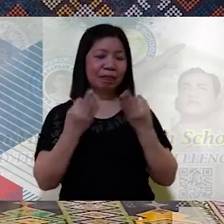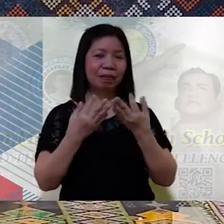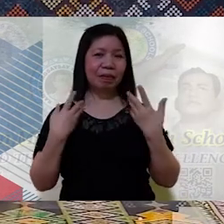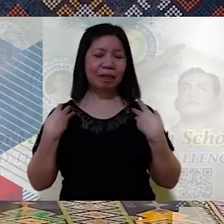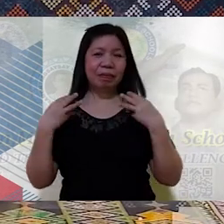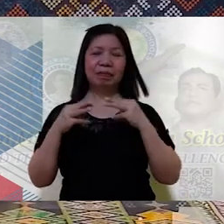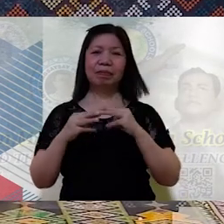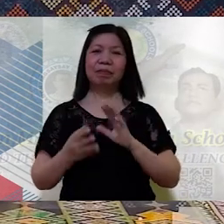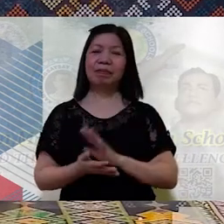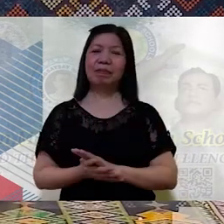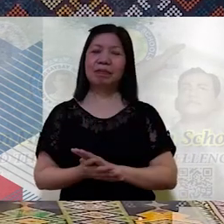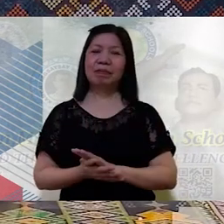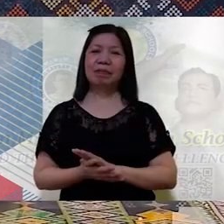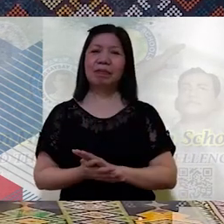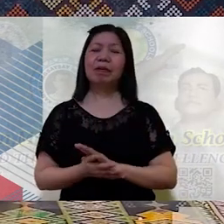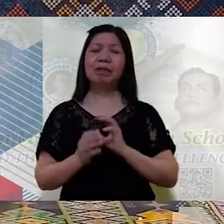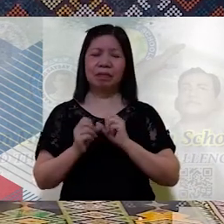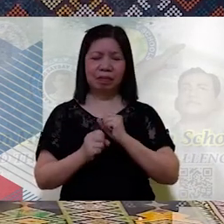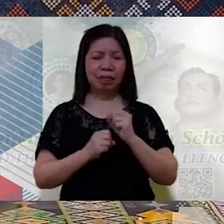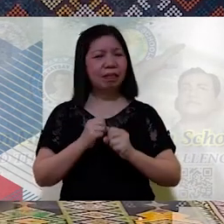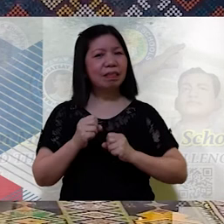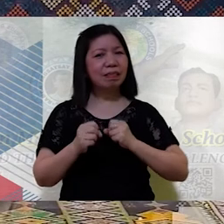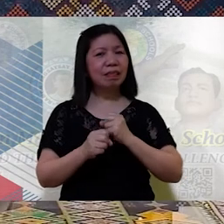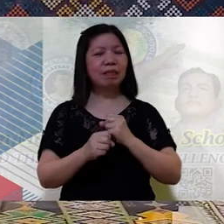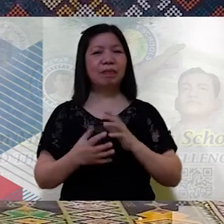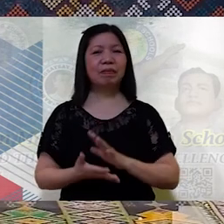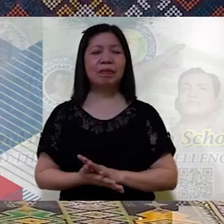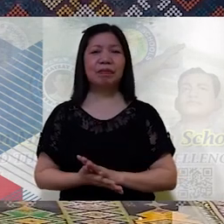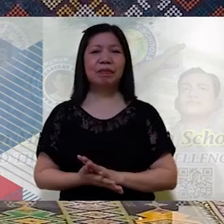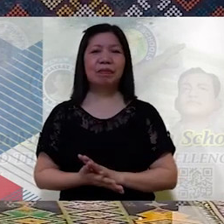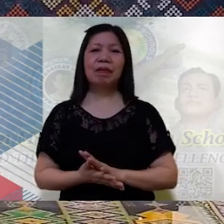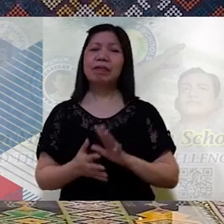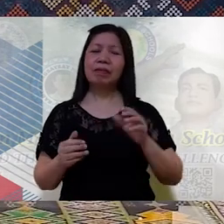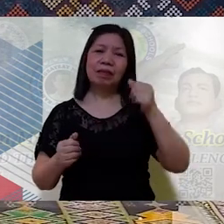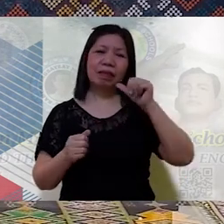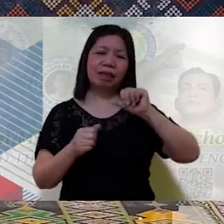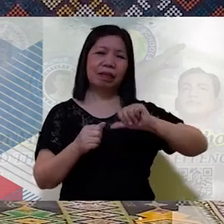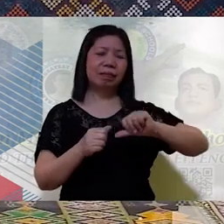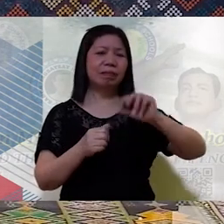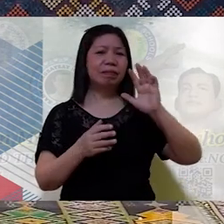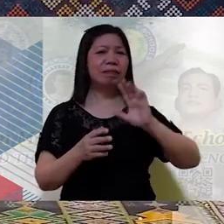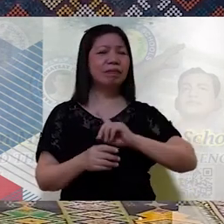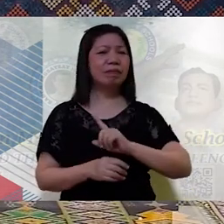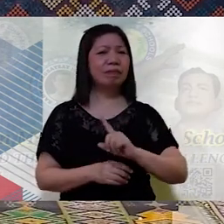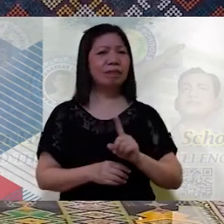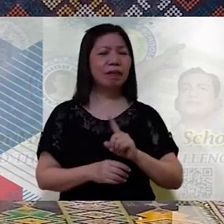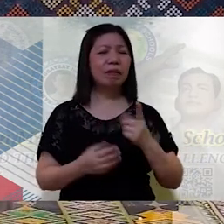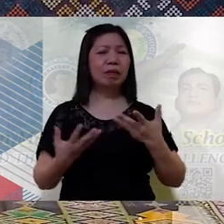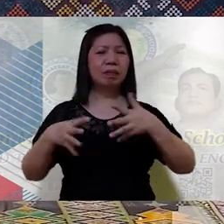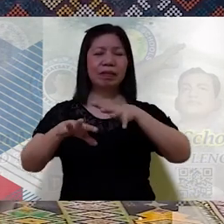members without whose sacrifices, whose reminders, and